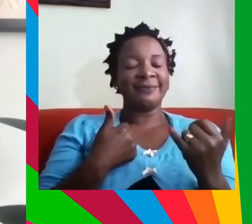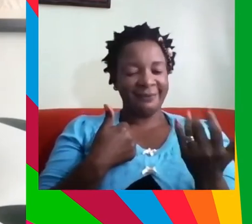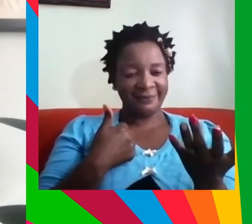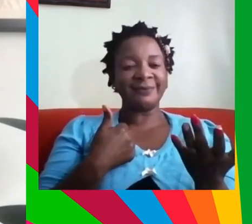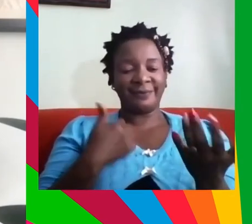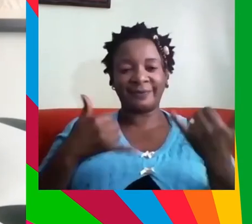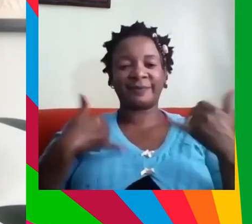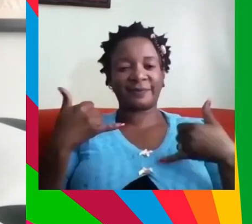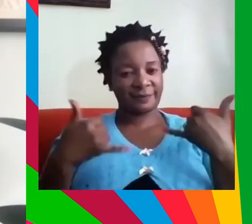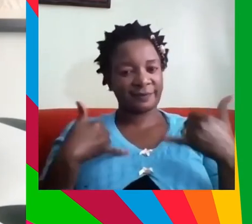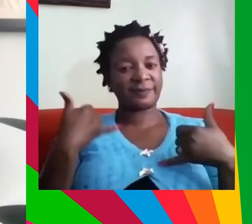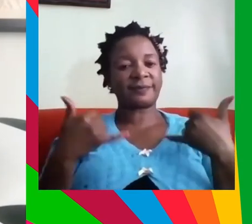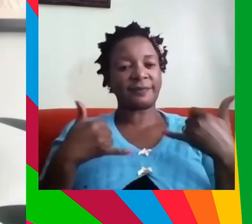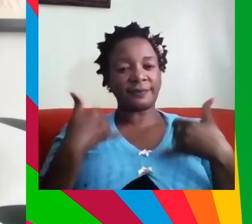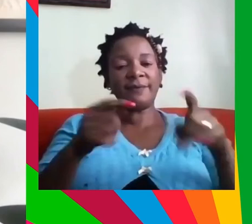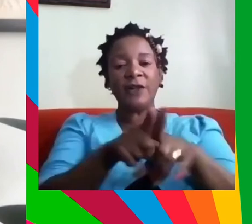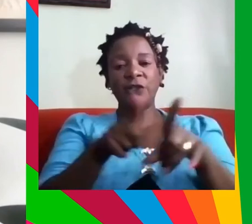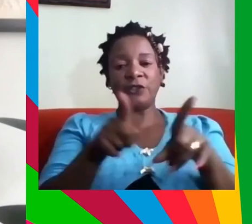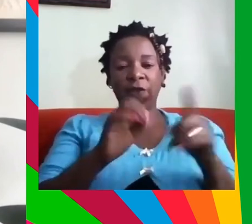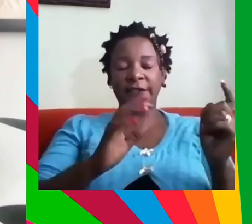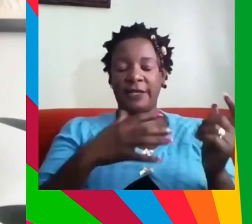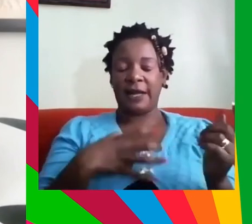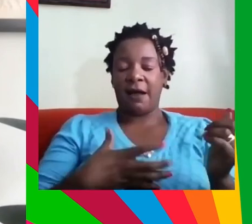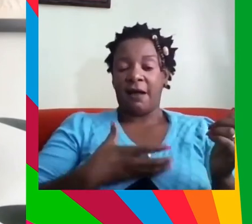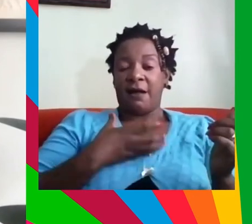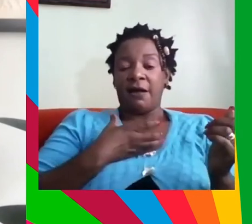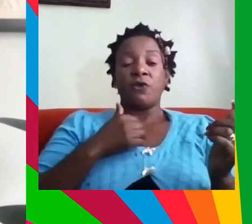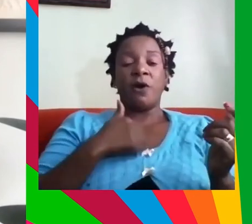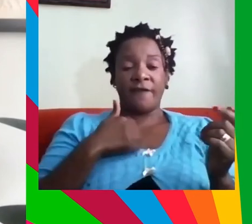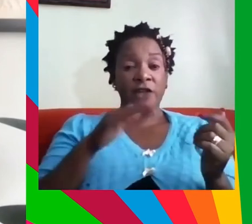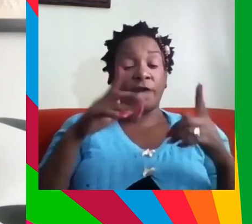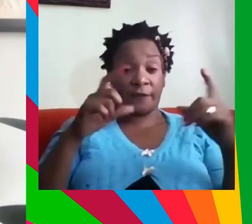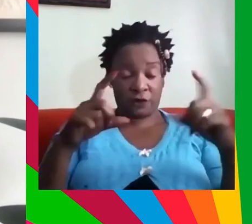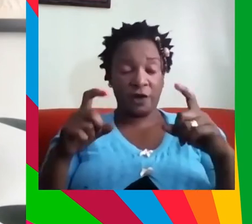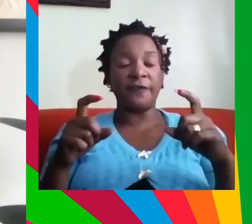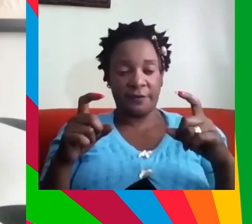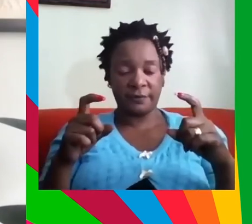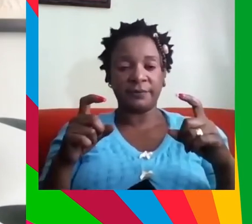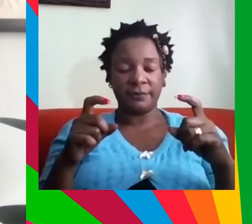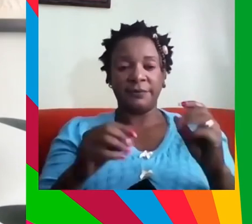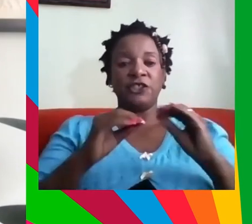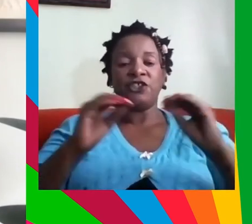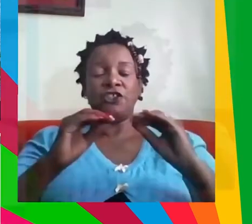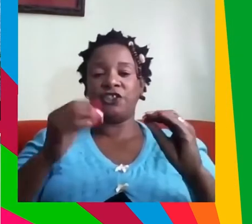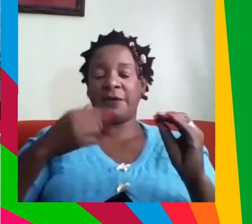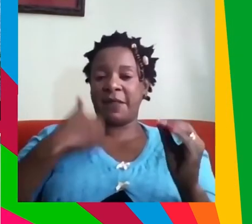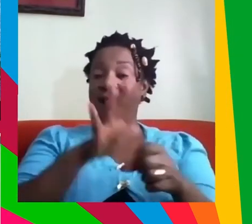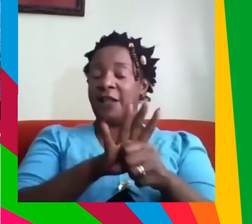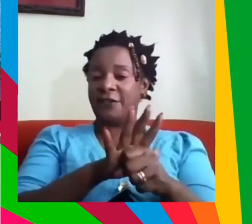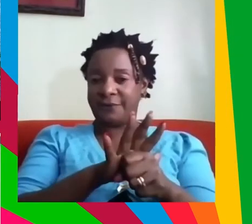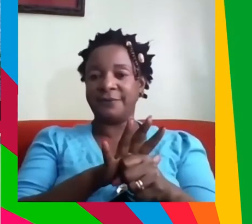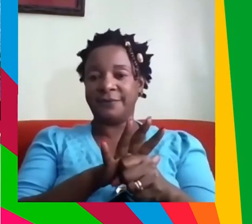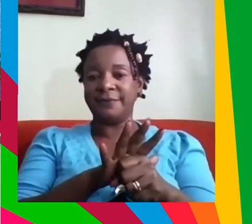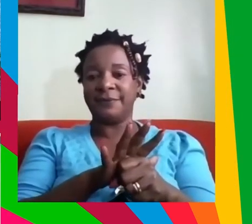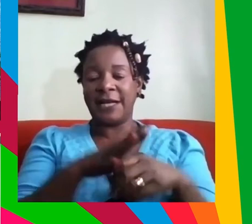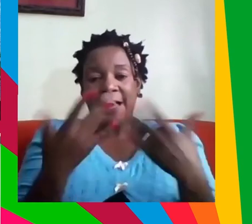sadness and, you know, the anger that you might be carrying while you photograph that. It's, teach me. I always ask you for workshops. Teach me how to